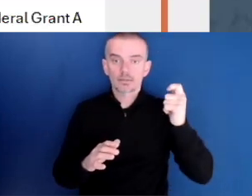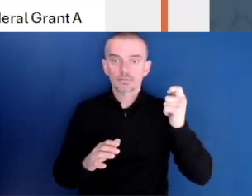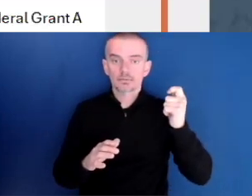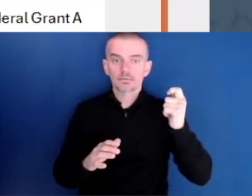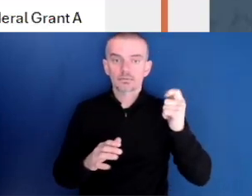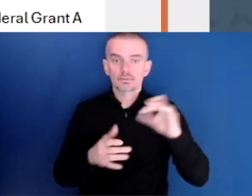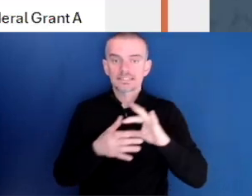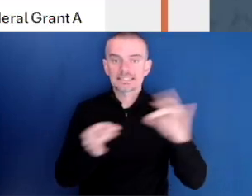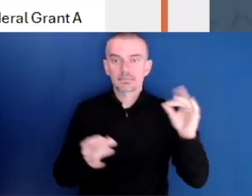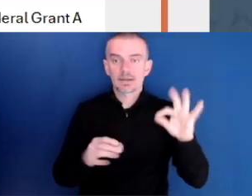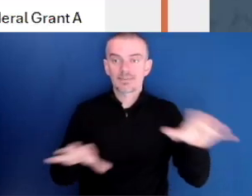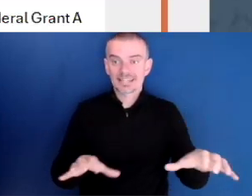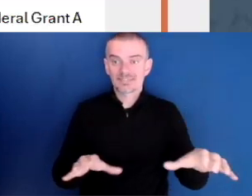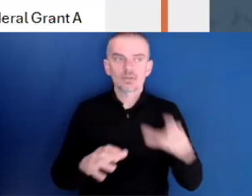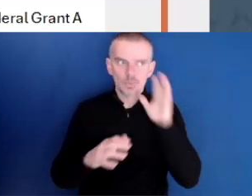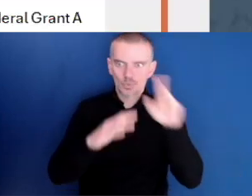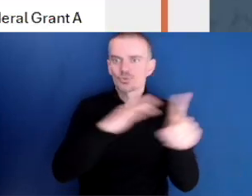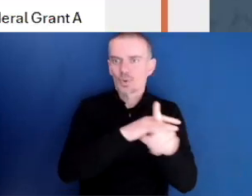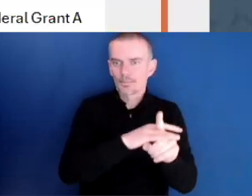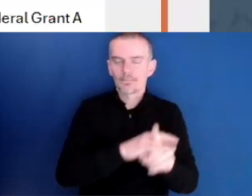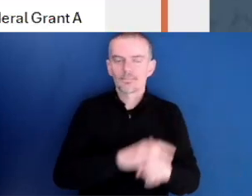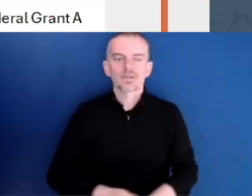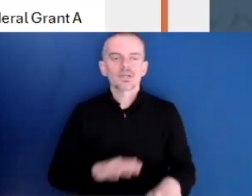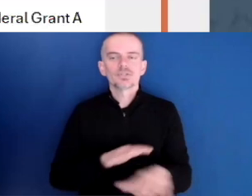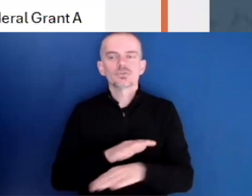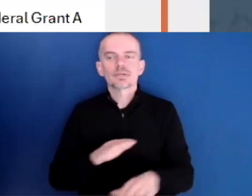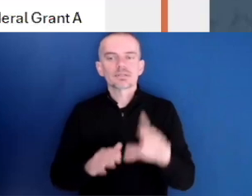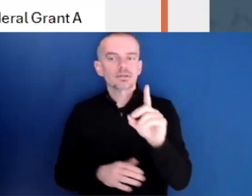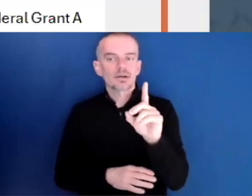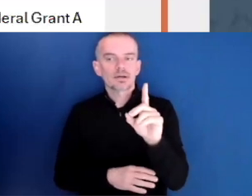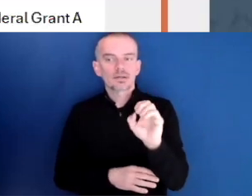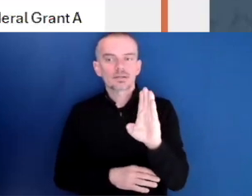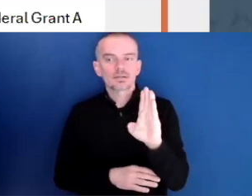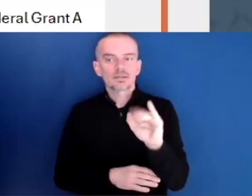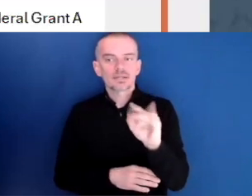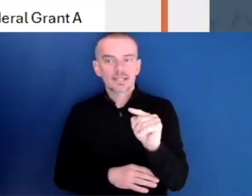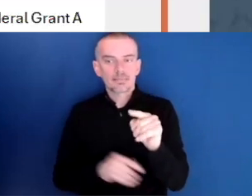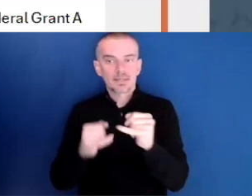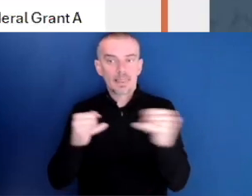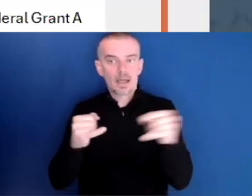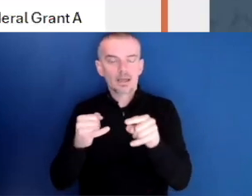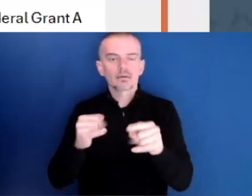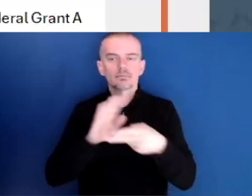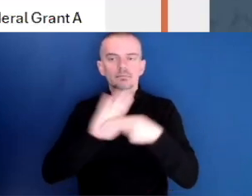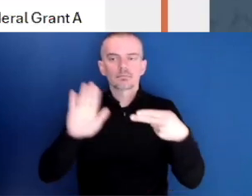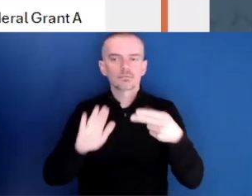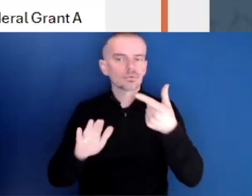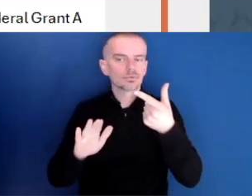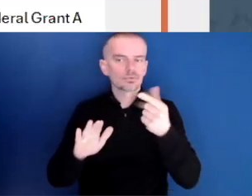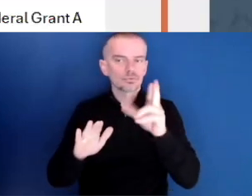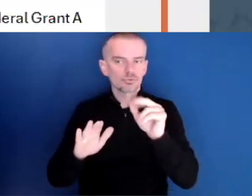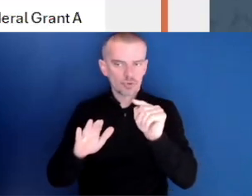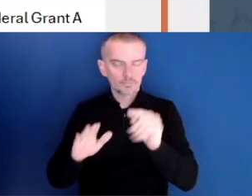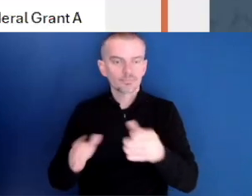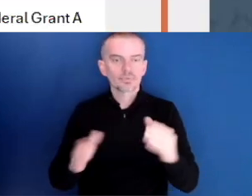statement of activity. Okay, so basically what we're doing on the debit line, we're giving it a grant designation, but on the credit line, we